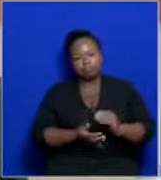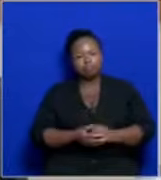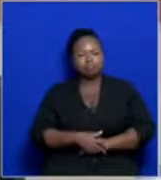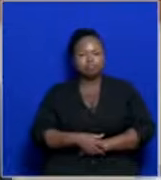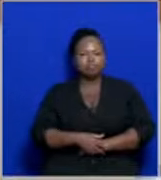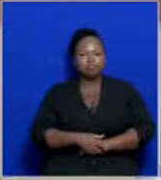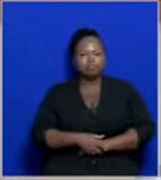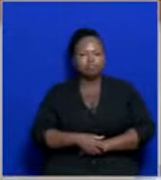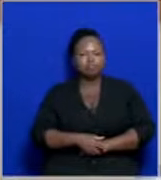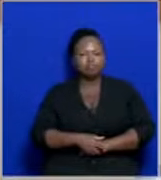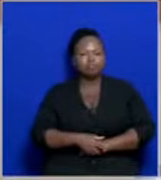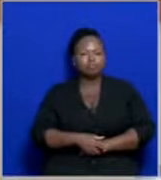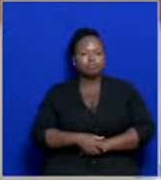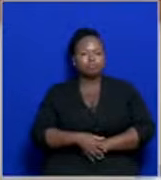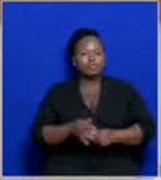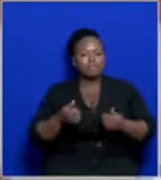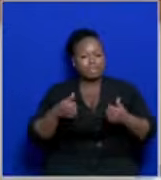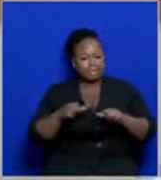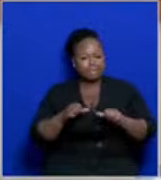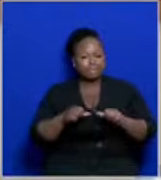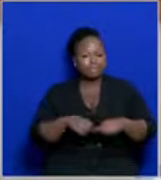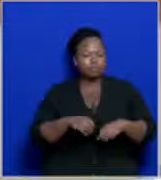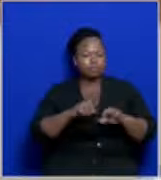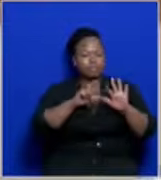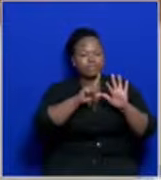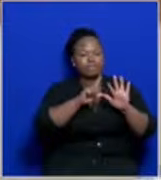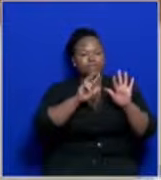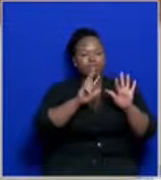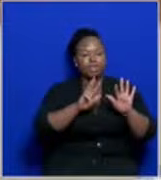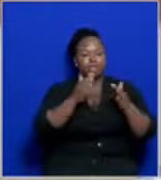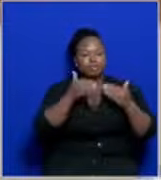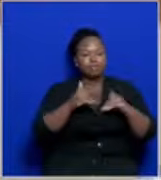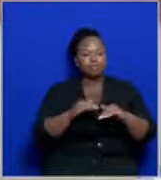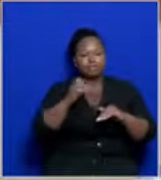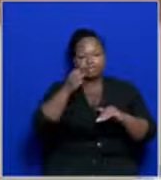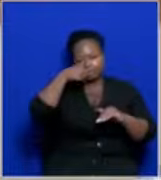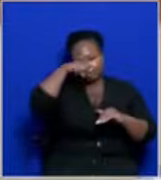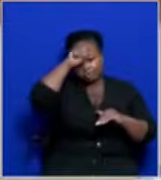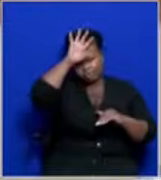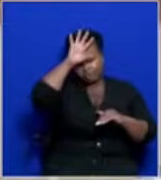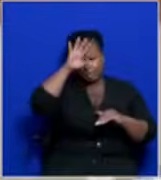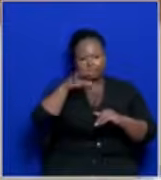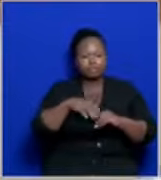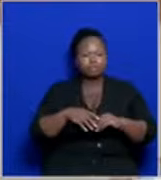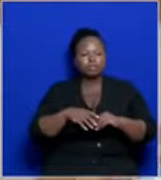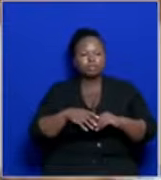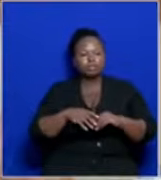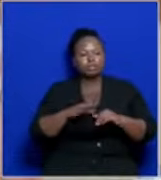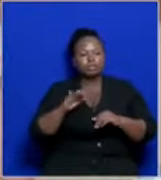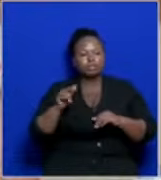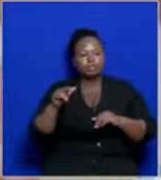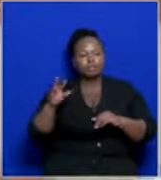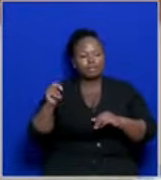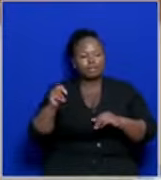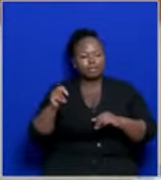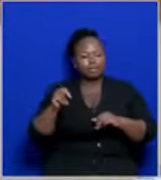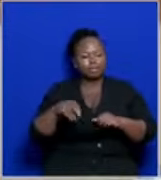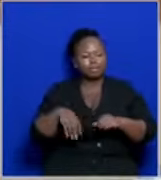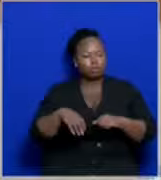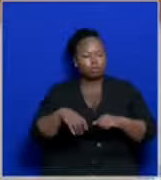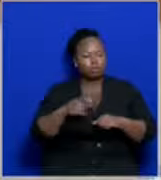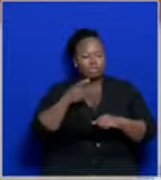Next, from 79, you deal with the Springs, Cobalt, and Brakpan copper matters. I